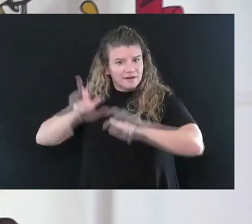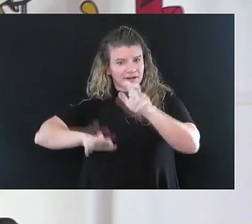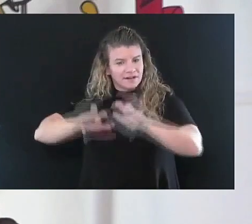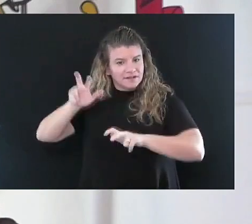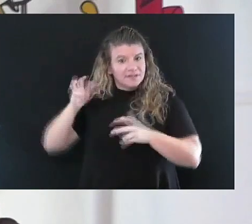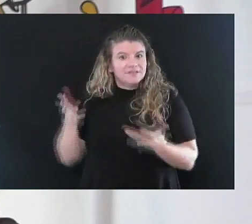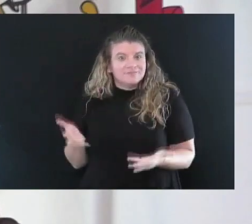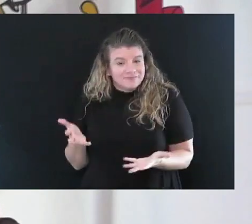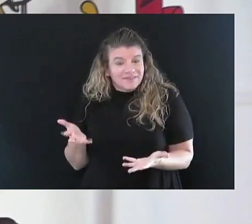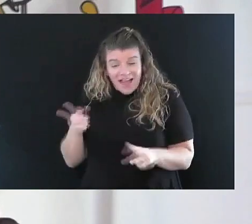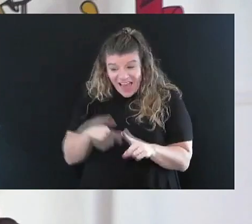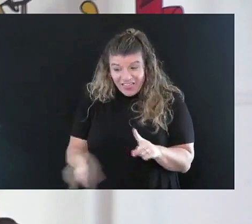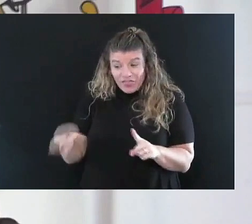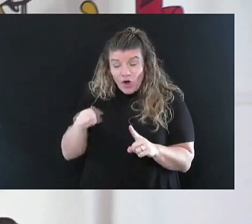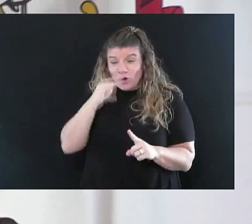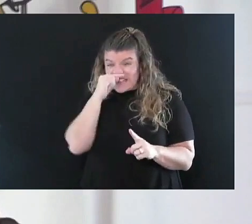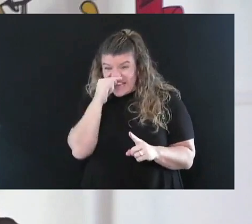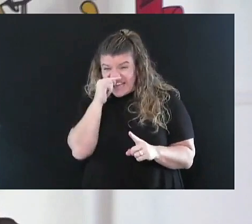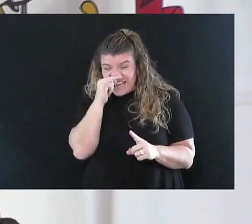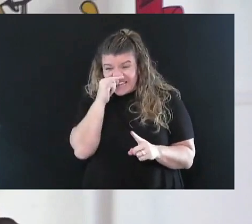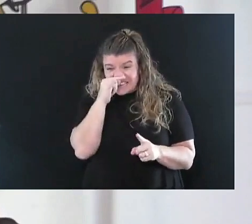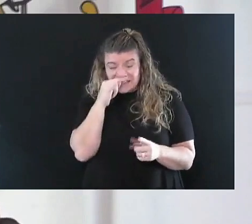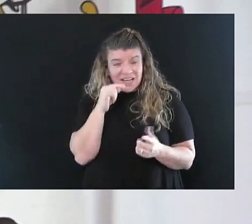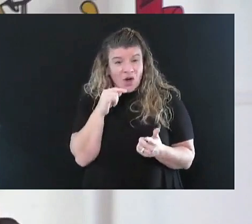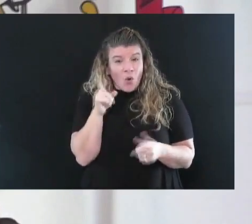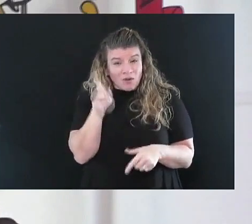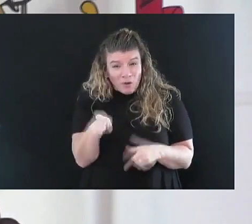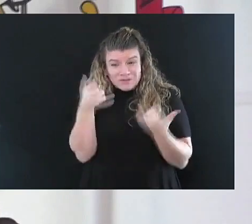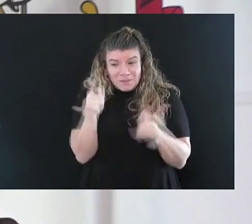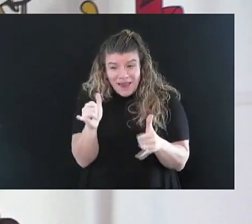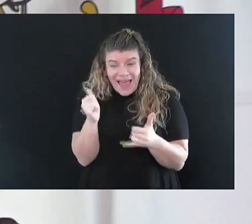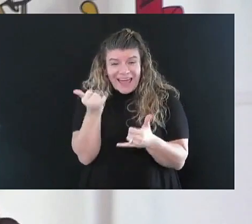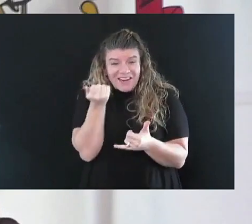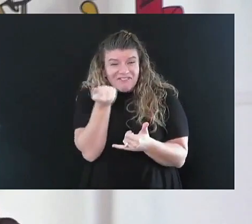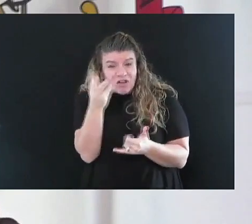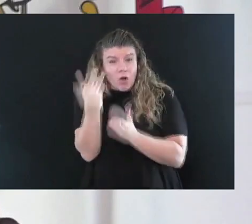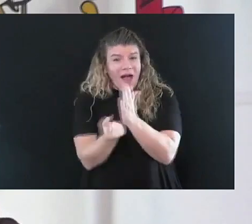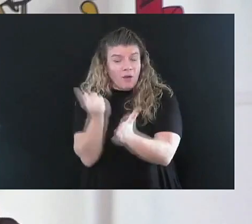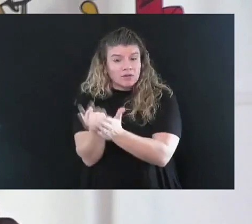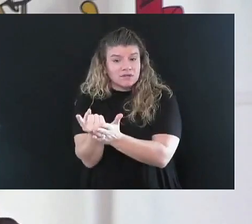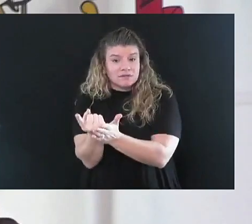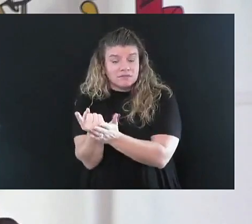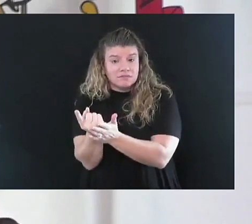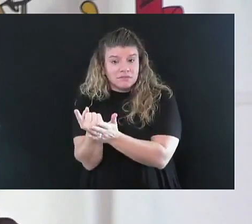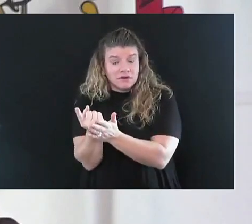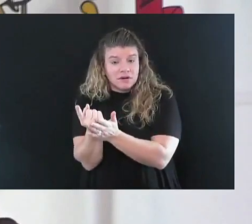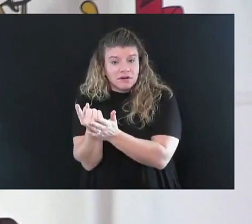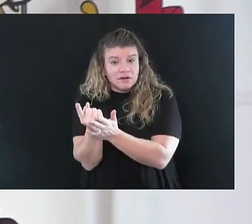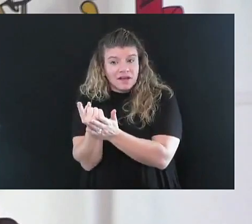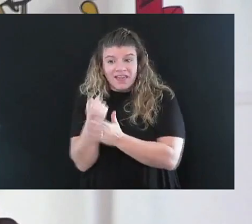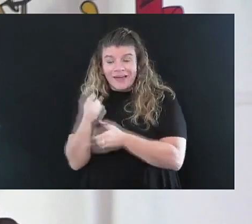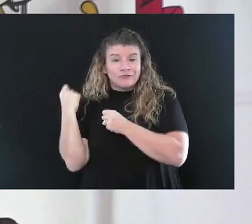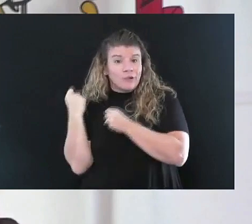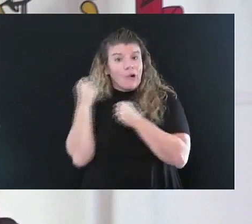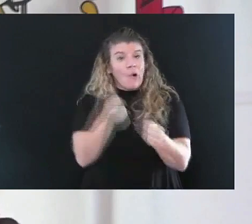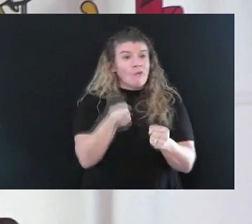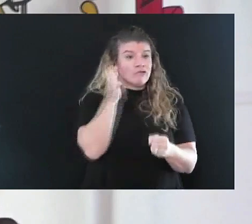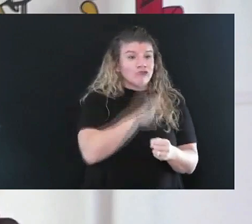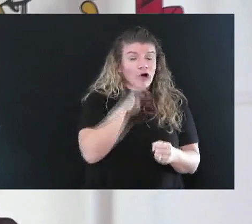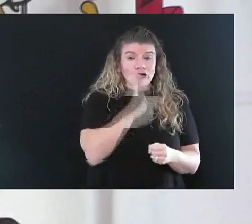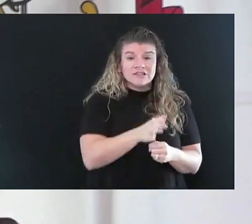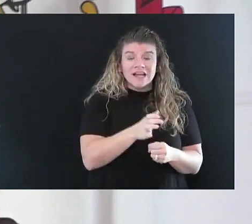You know, those kids were within hours of playing. They'd come to Charleston the day